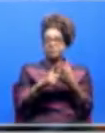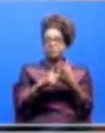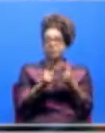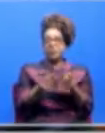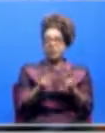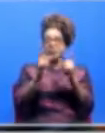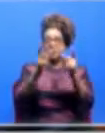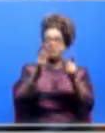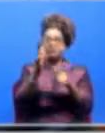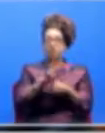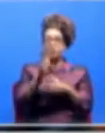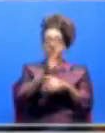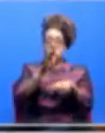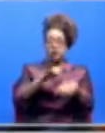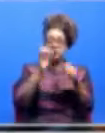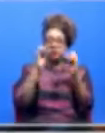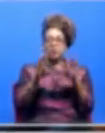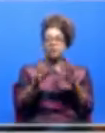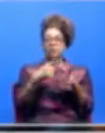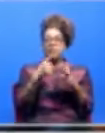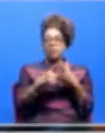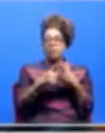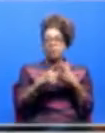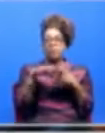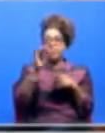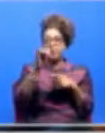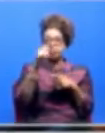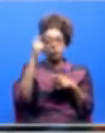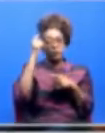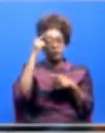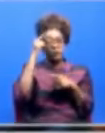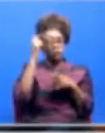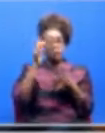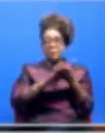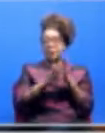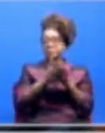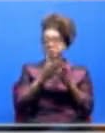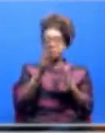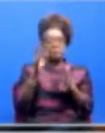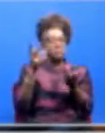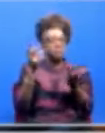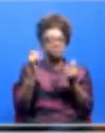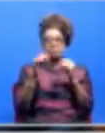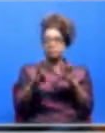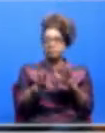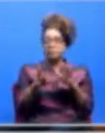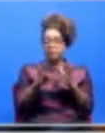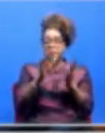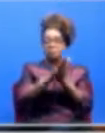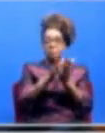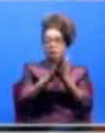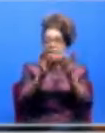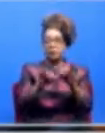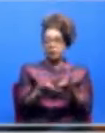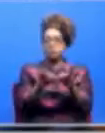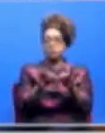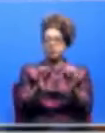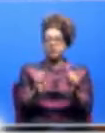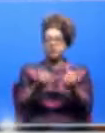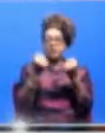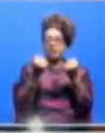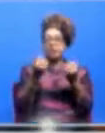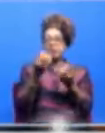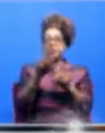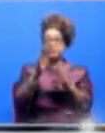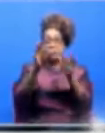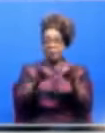it in 5 years, that consideration become unclaimed assets. Okay. For a bank account or a savings deposit, a